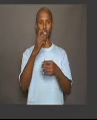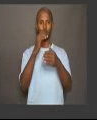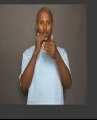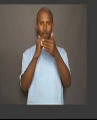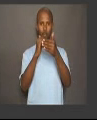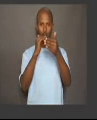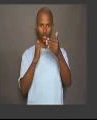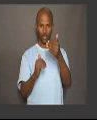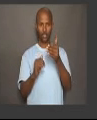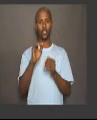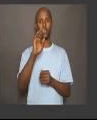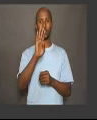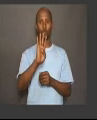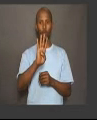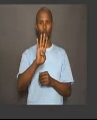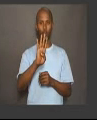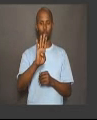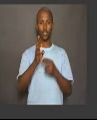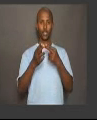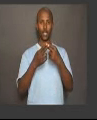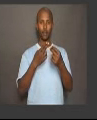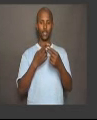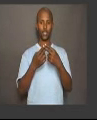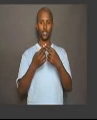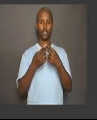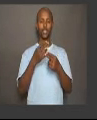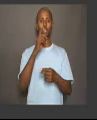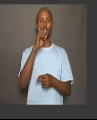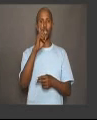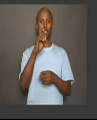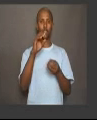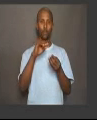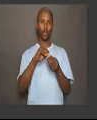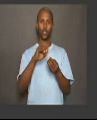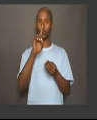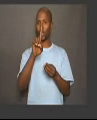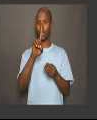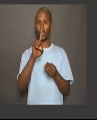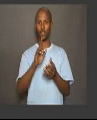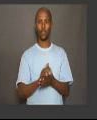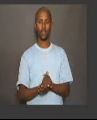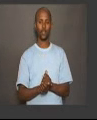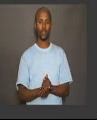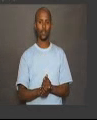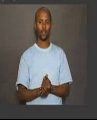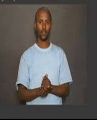x minus 4 times x plus 1.